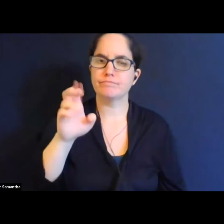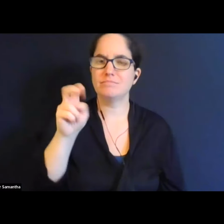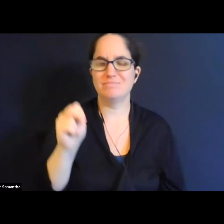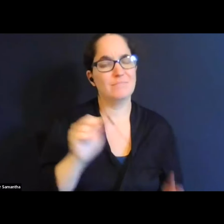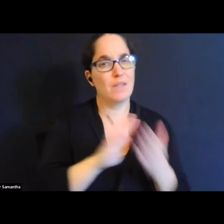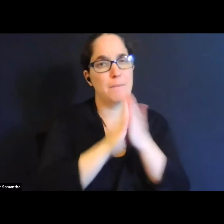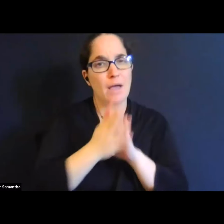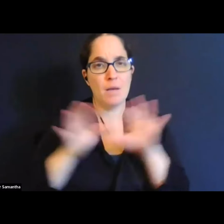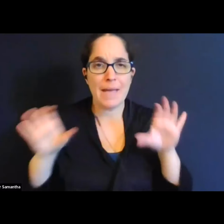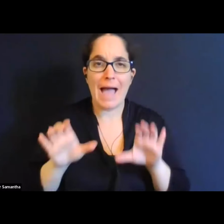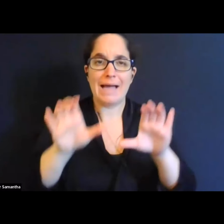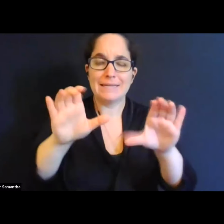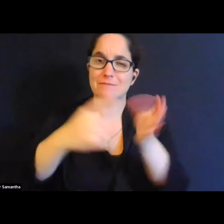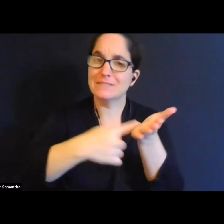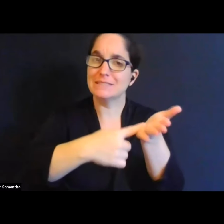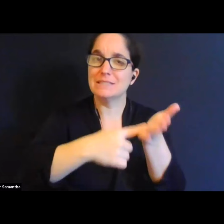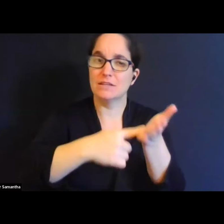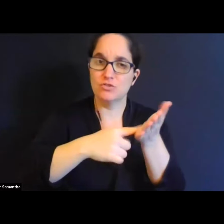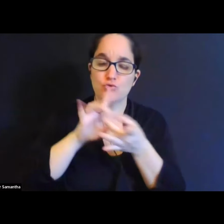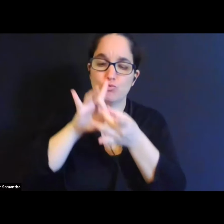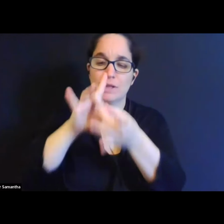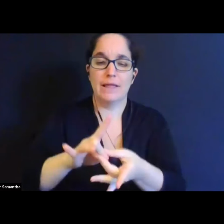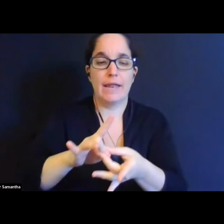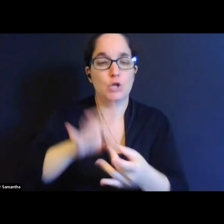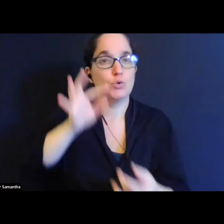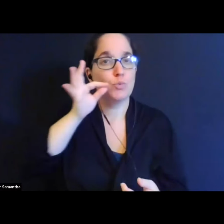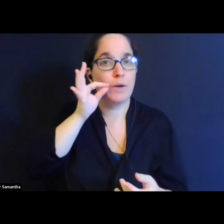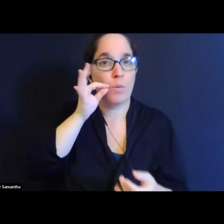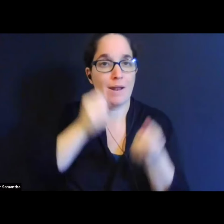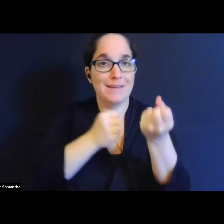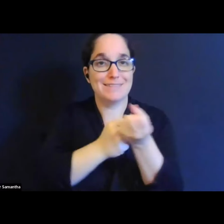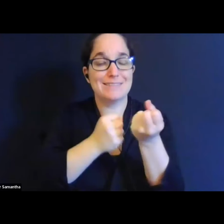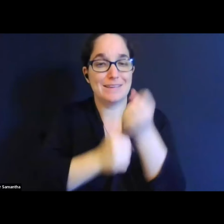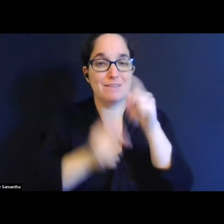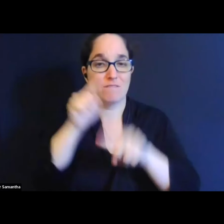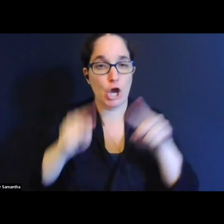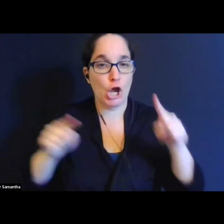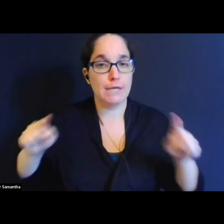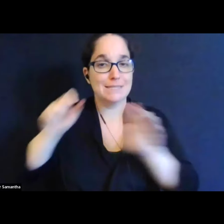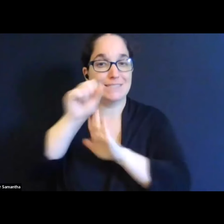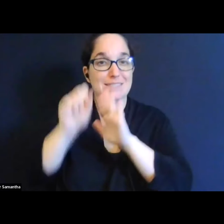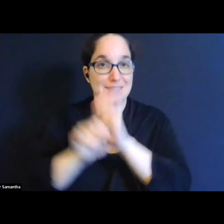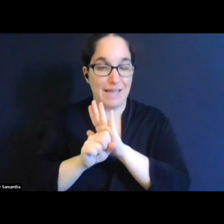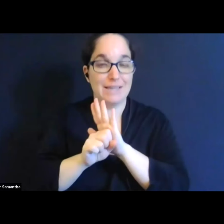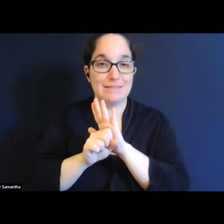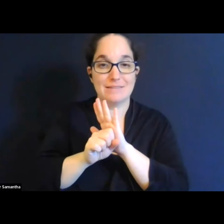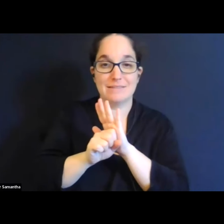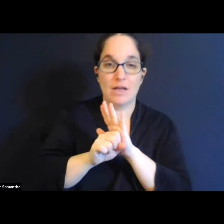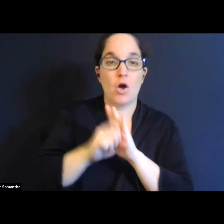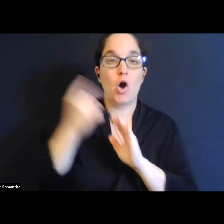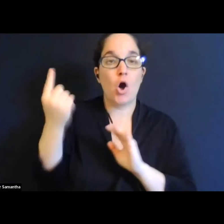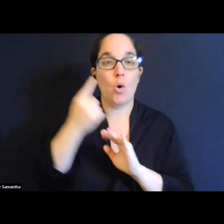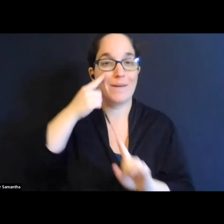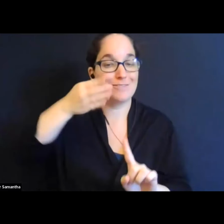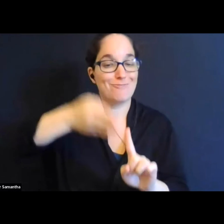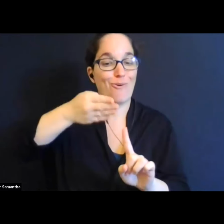in the discussion about marijuana, assisting several states, their efforts to hold back big marijuana, and always focusing on